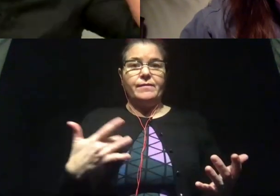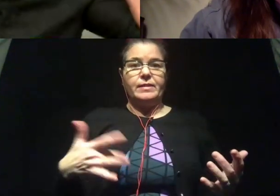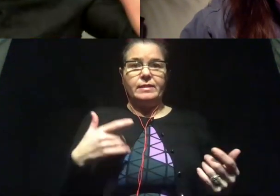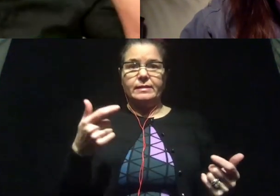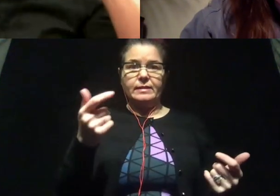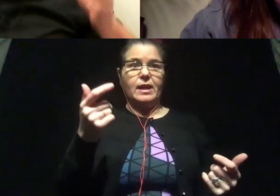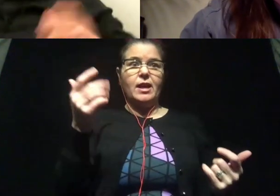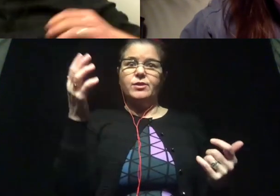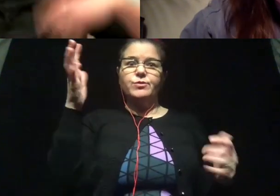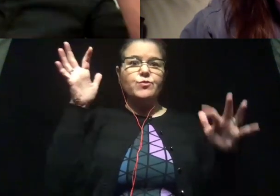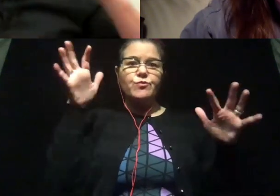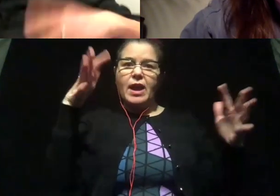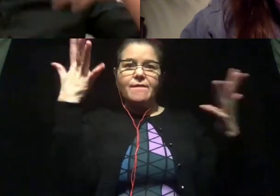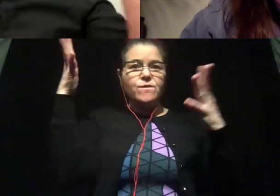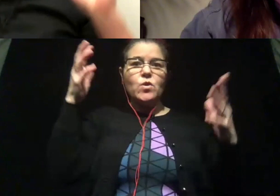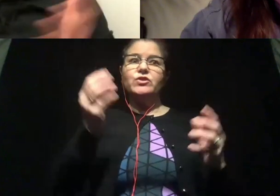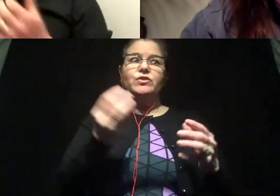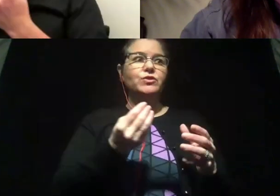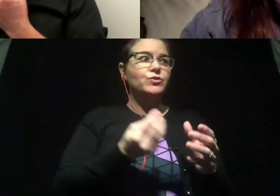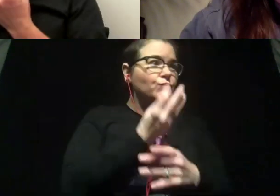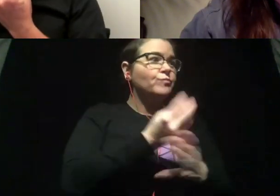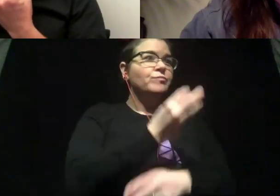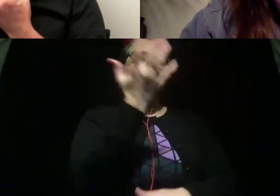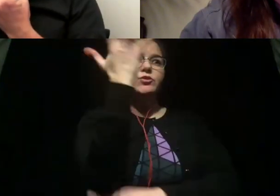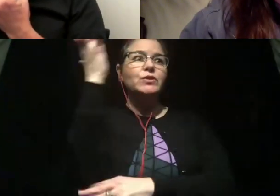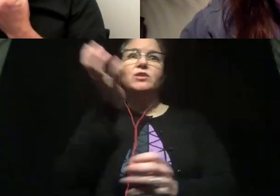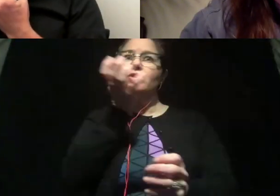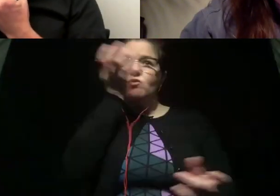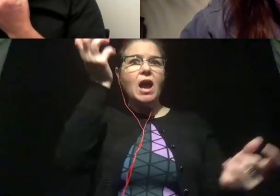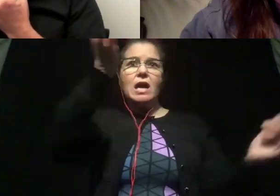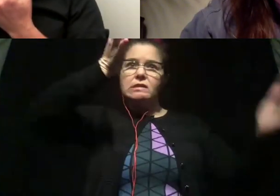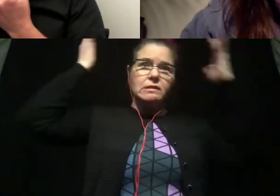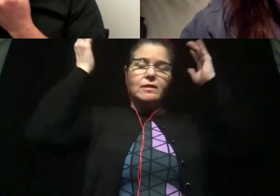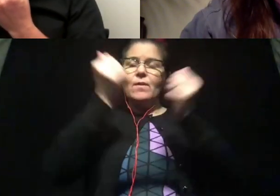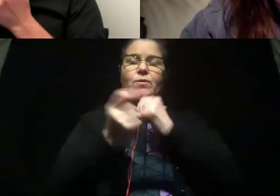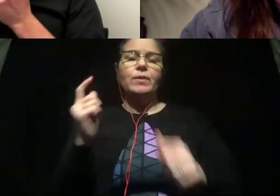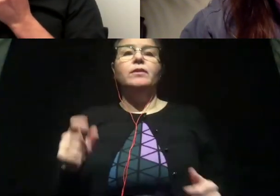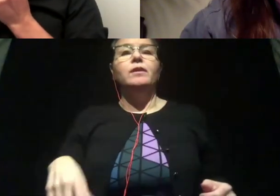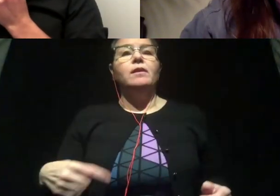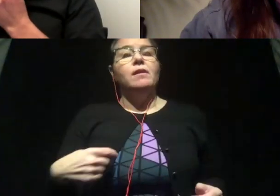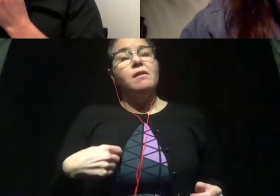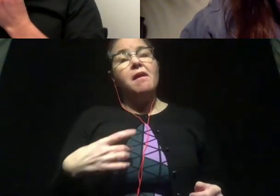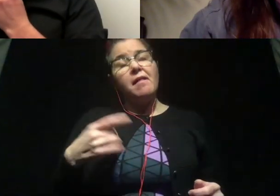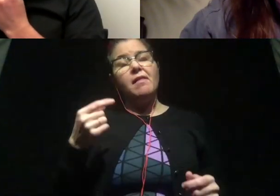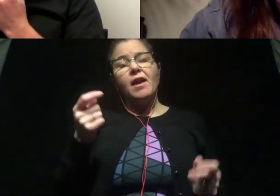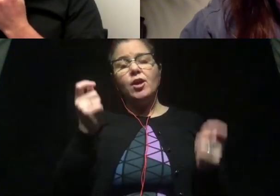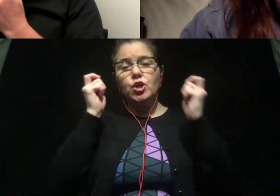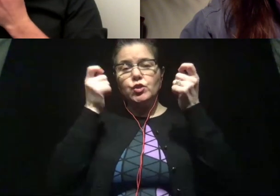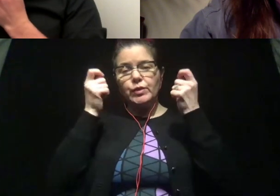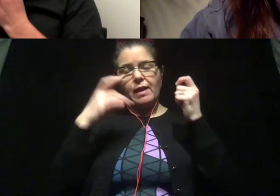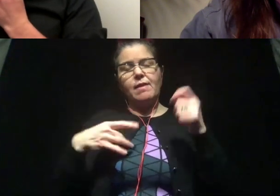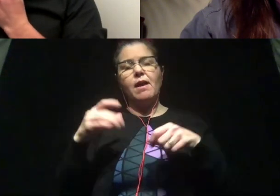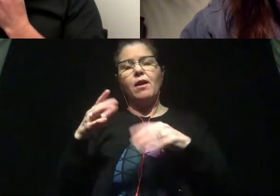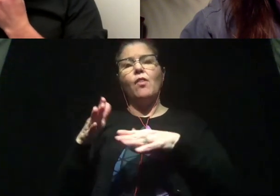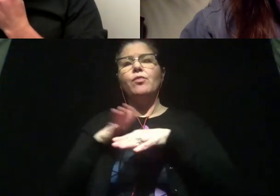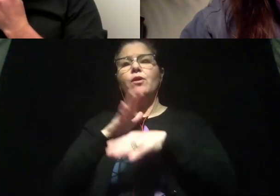because there's trees everywhere and there's grass and oh my goodness. I really like Greenland. I like it on the coast when we get